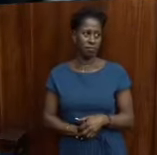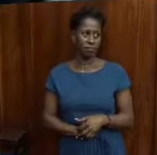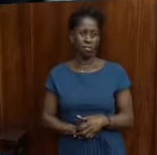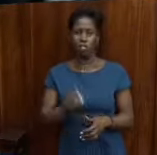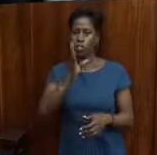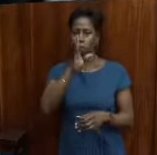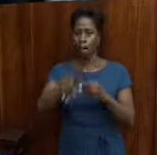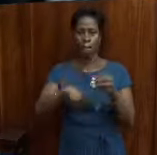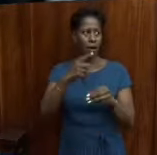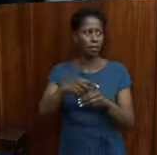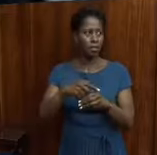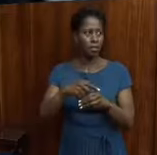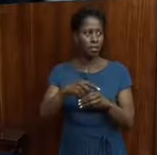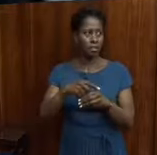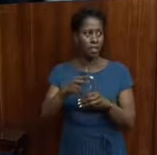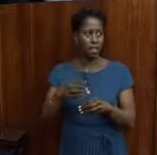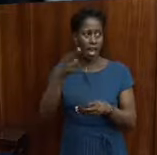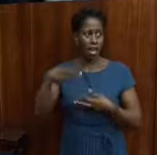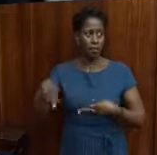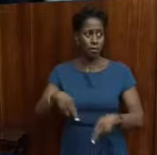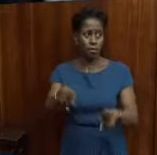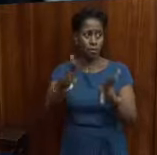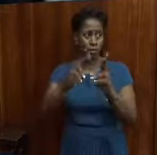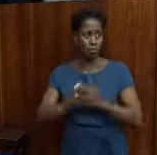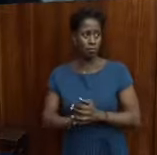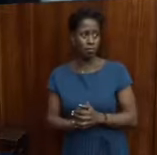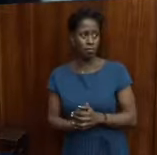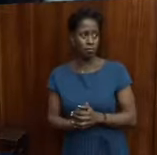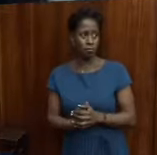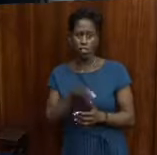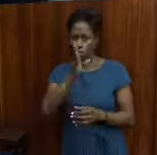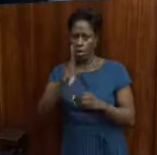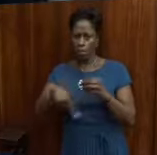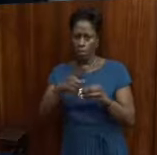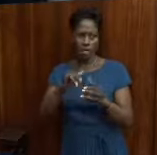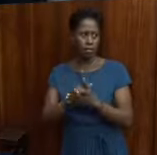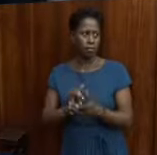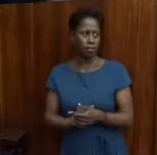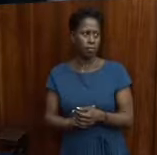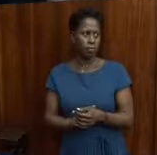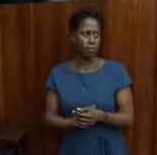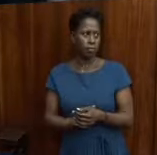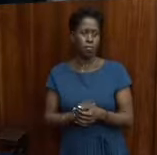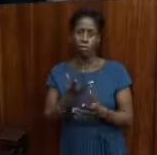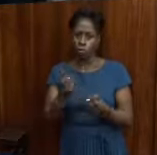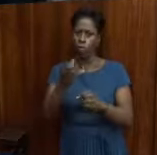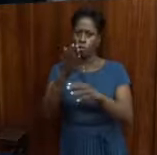Mr. Speaker, the Millennium Highway West Coast Road project is intended to improve access to